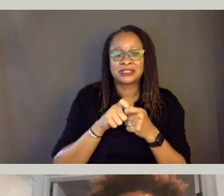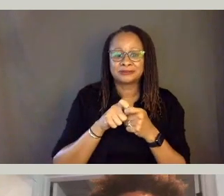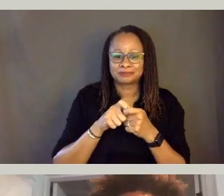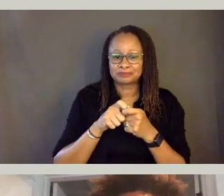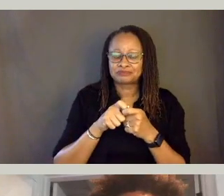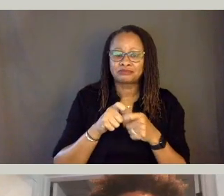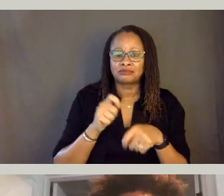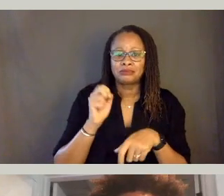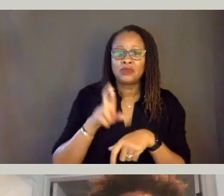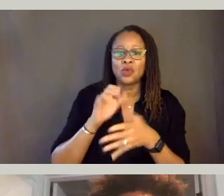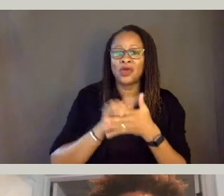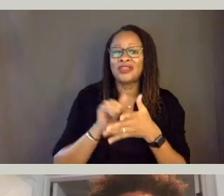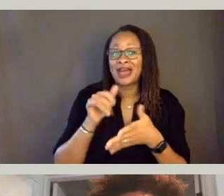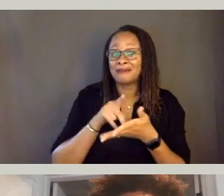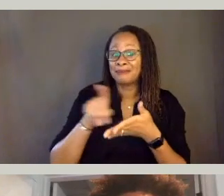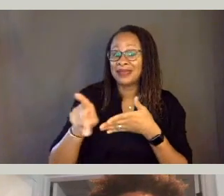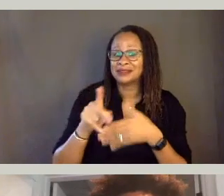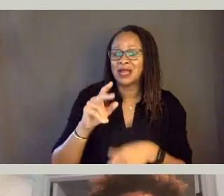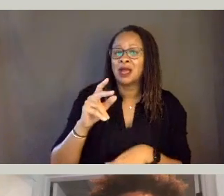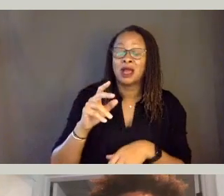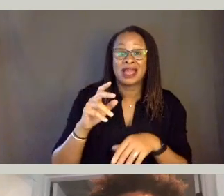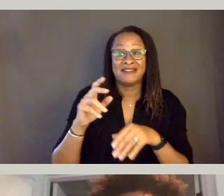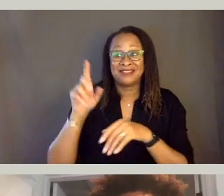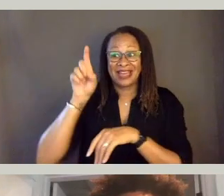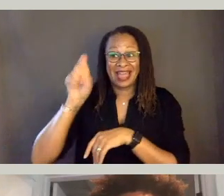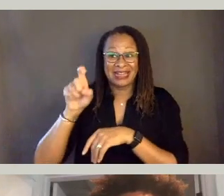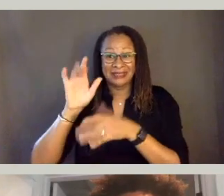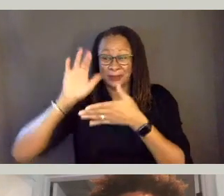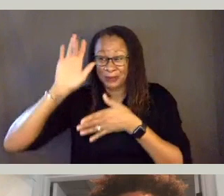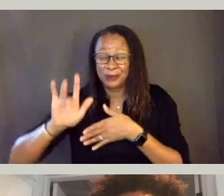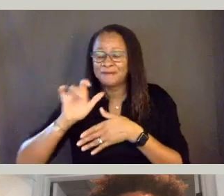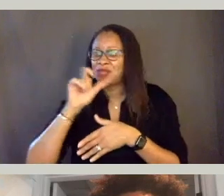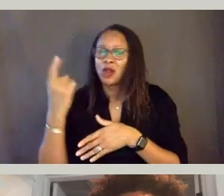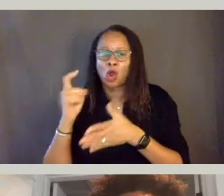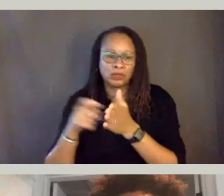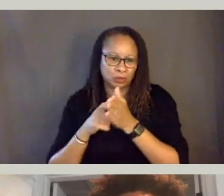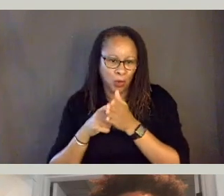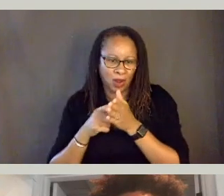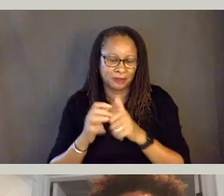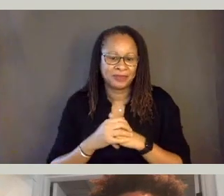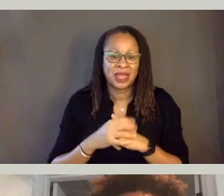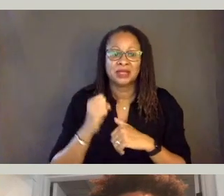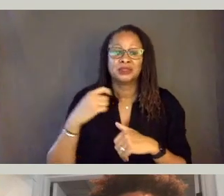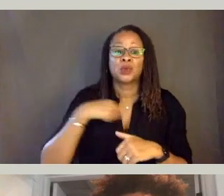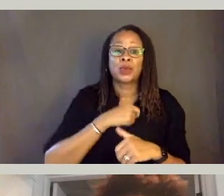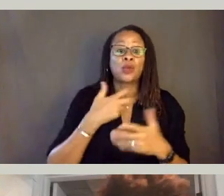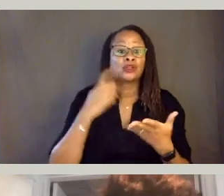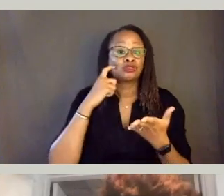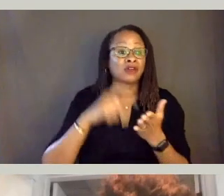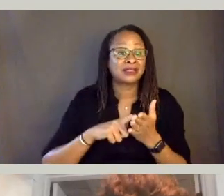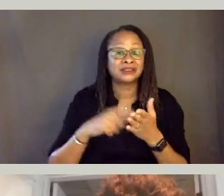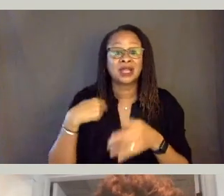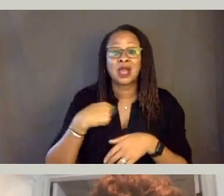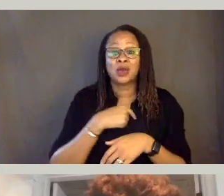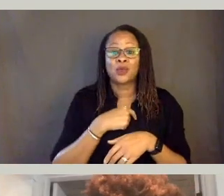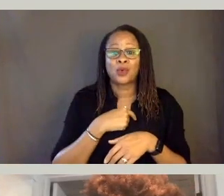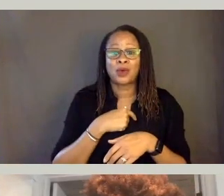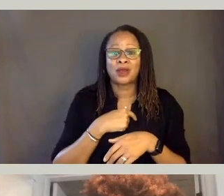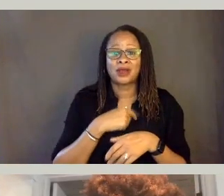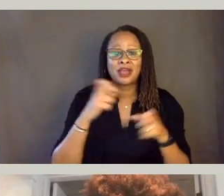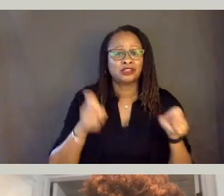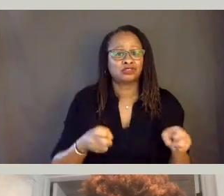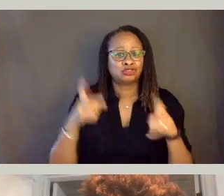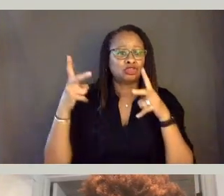that payment, the hollow X means it's not always required. And so we wanted to recognize, if we could just bring the chart up once again